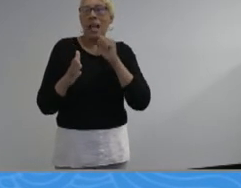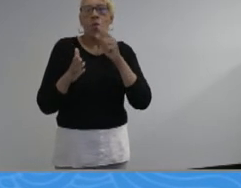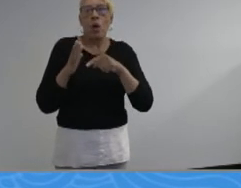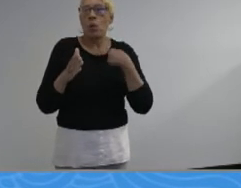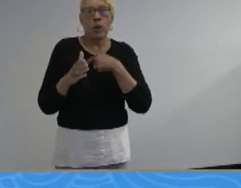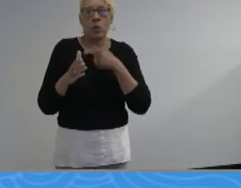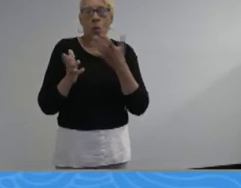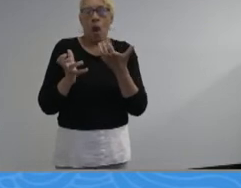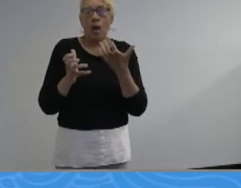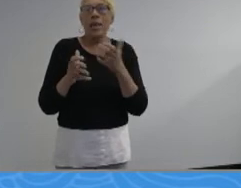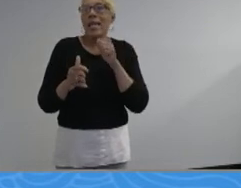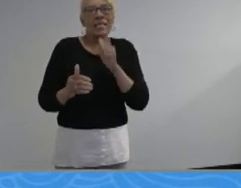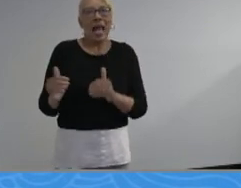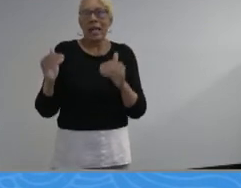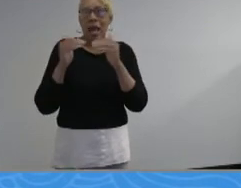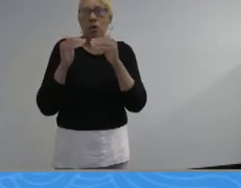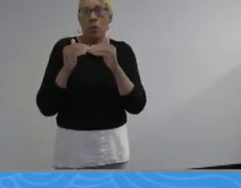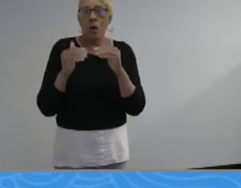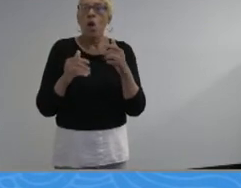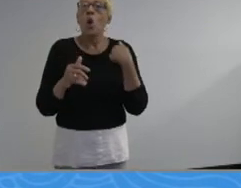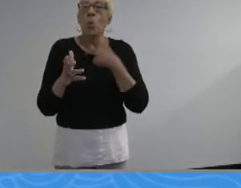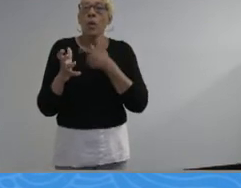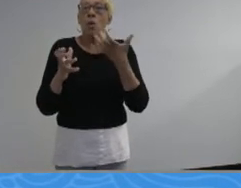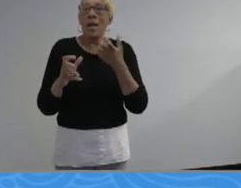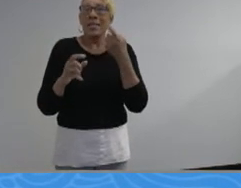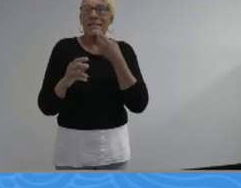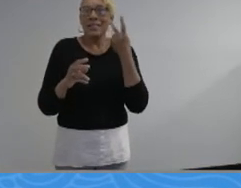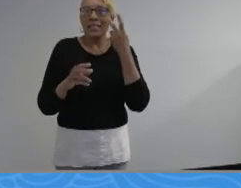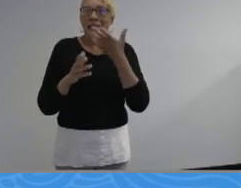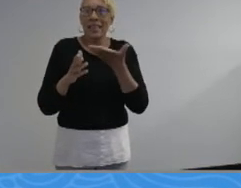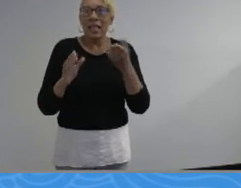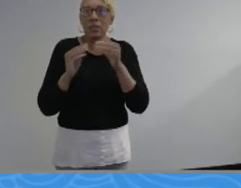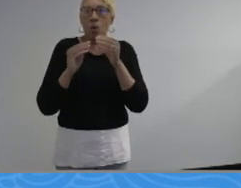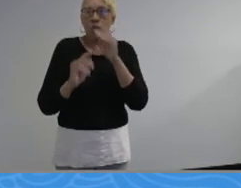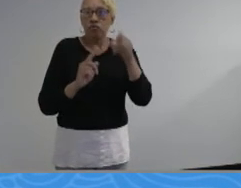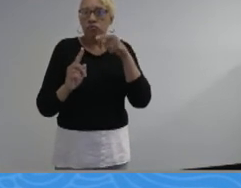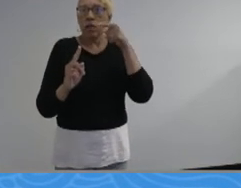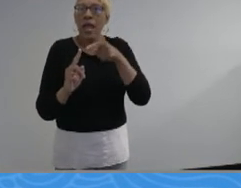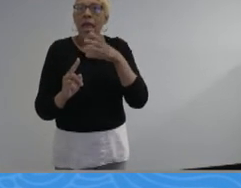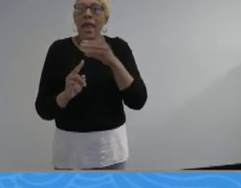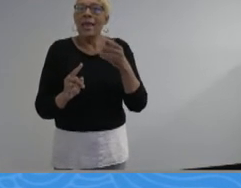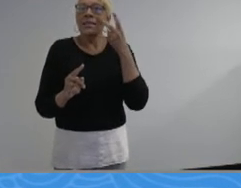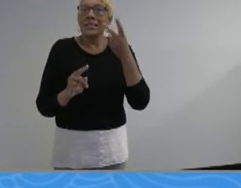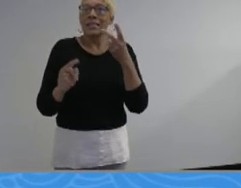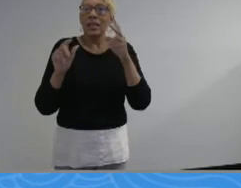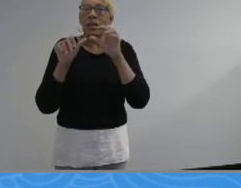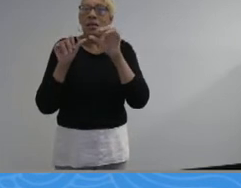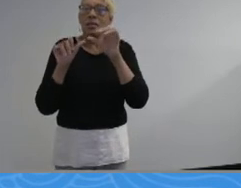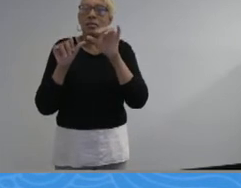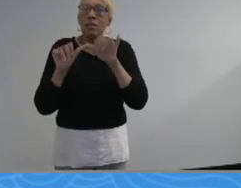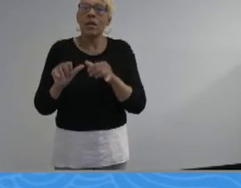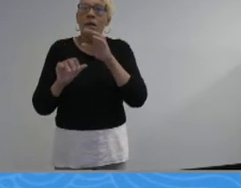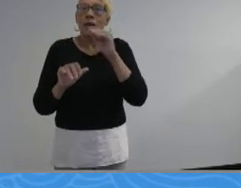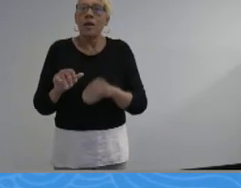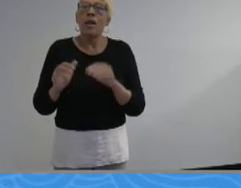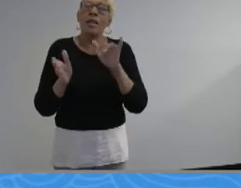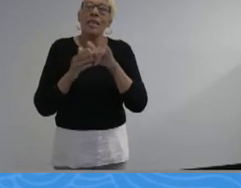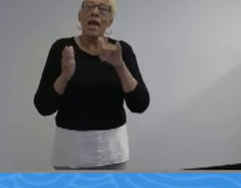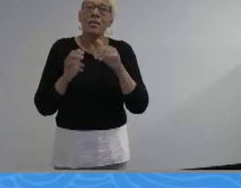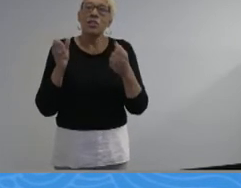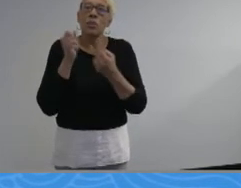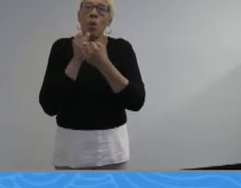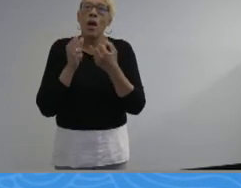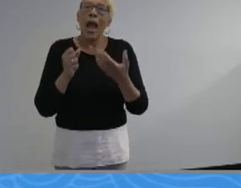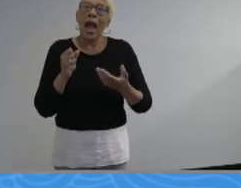not equitable, right? We want to see some specificity. We want to see some concrete metrics and programs to support high